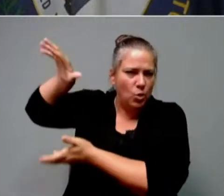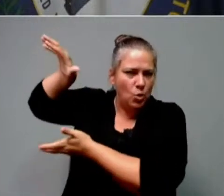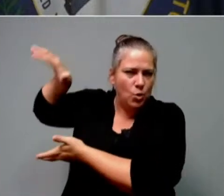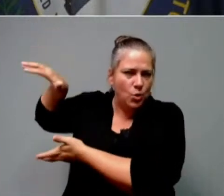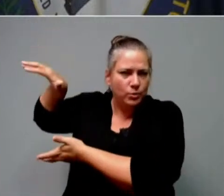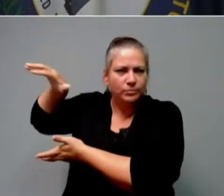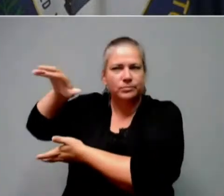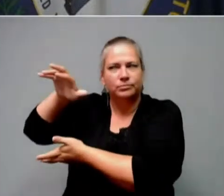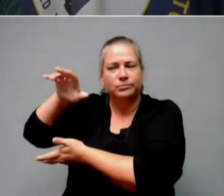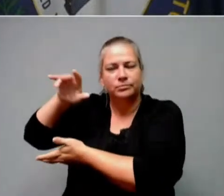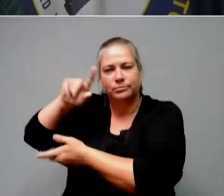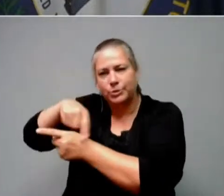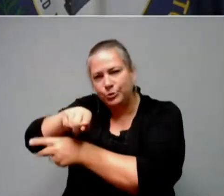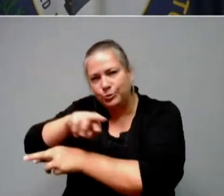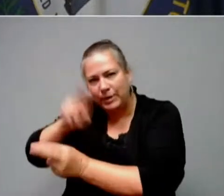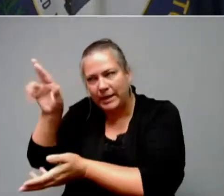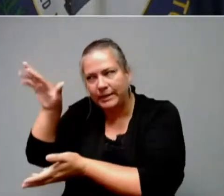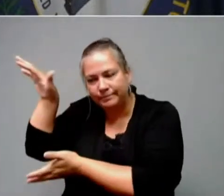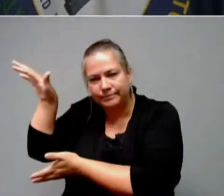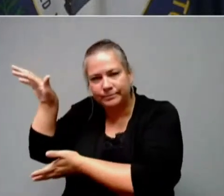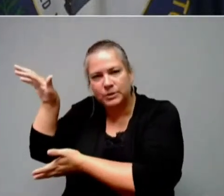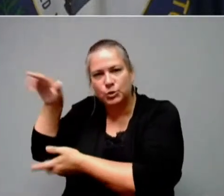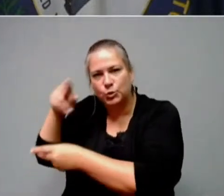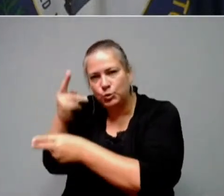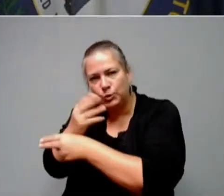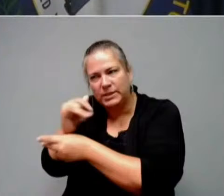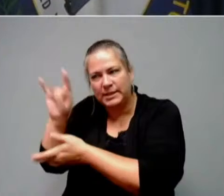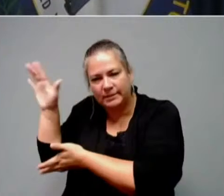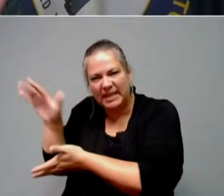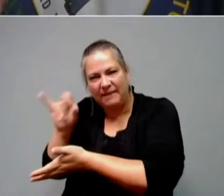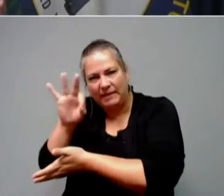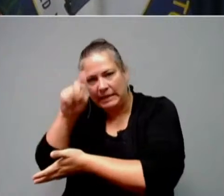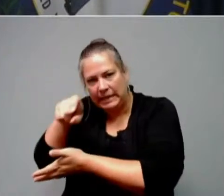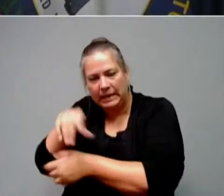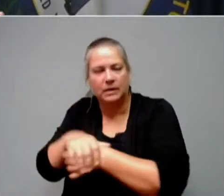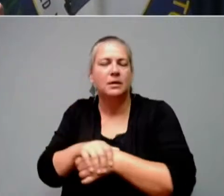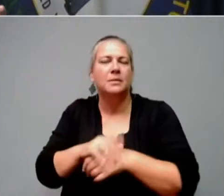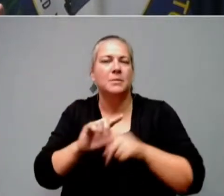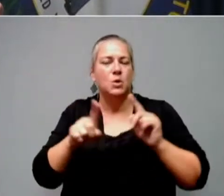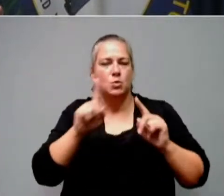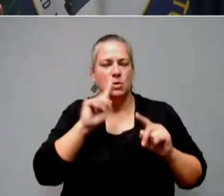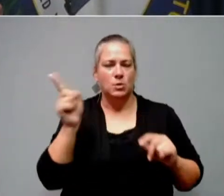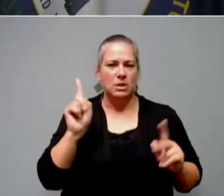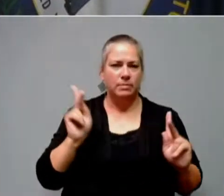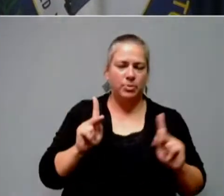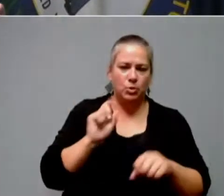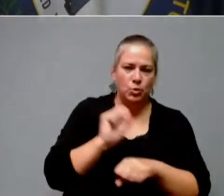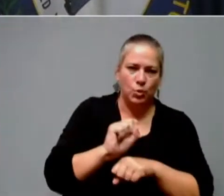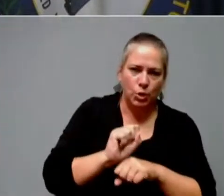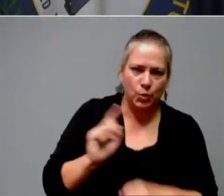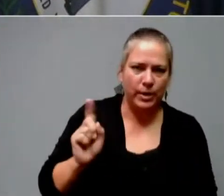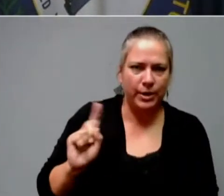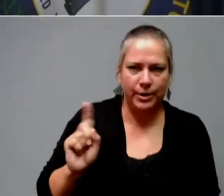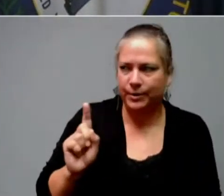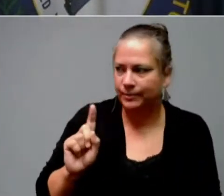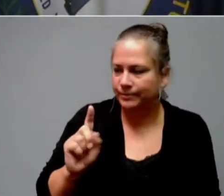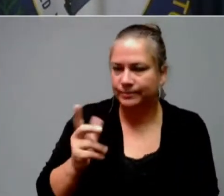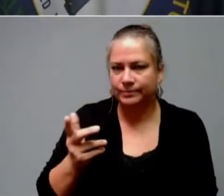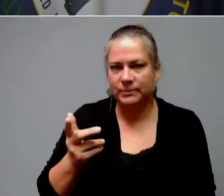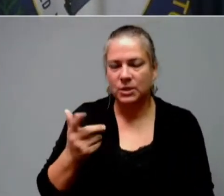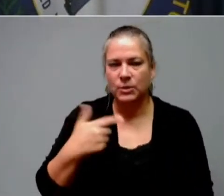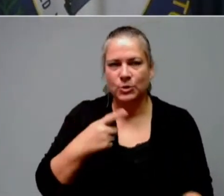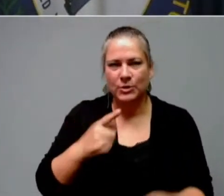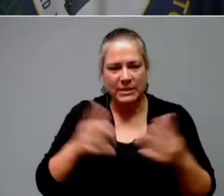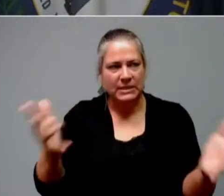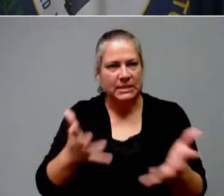we can staff it. What we are looking into is how we can try to provide and amplify staffing for areas that